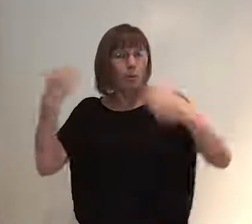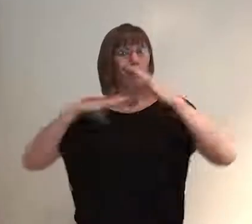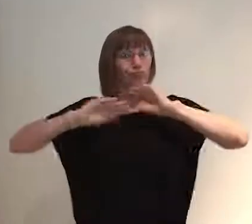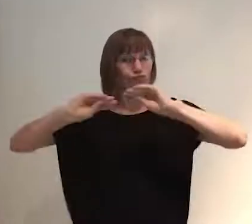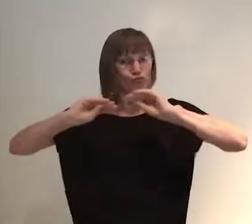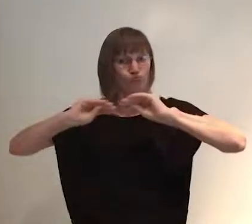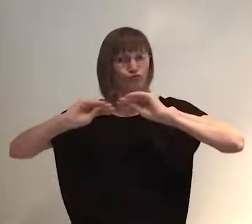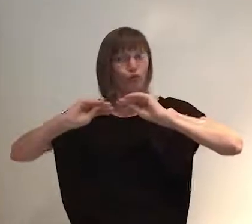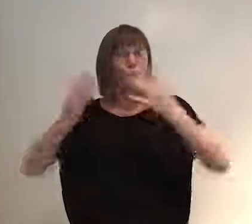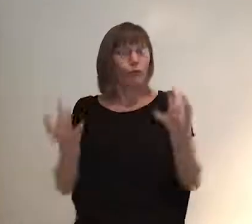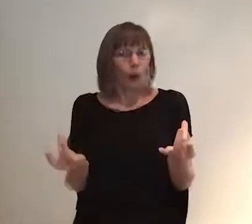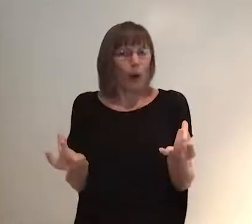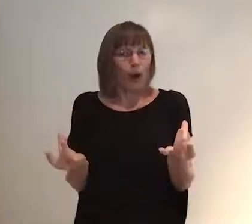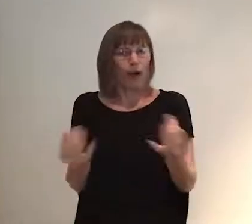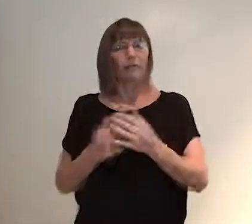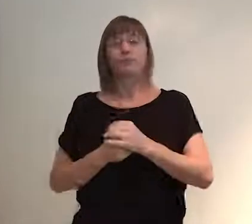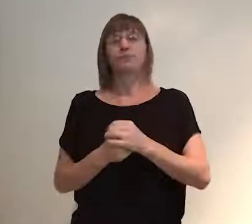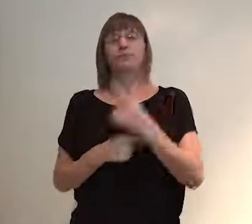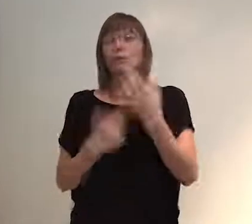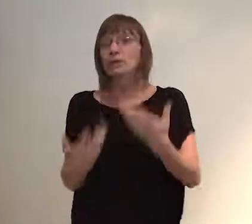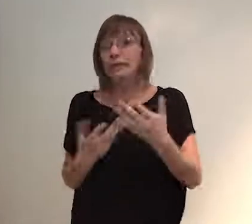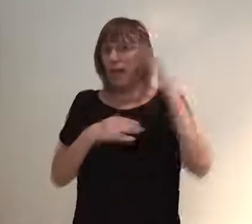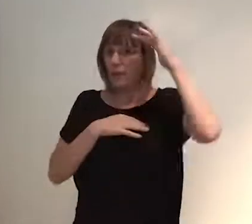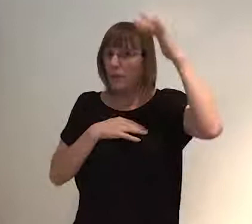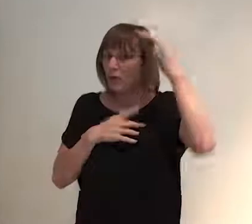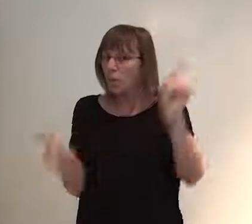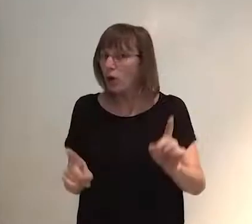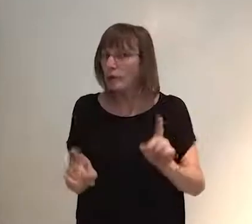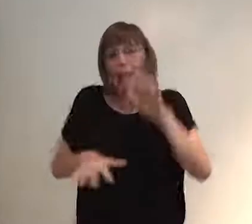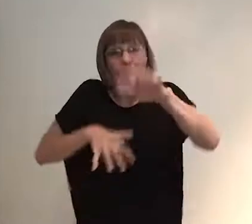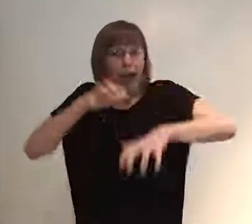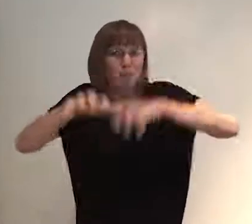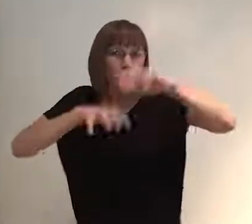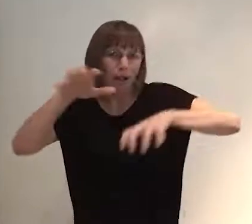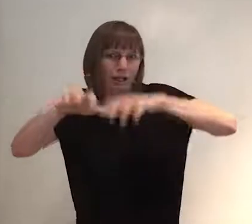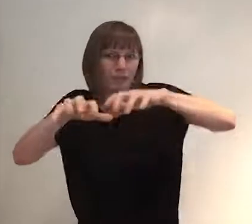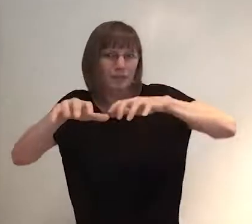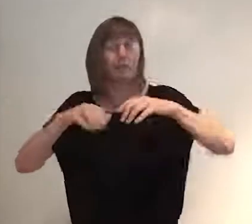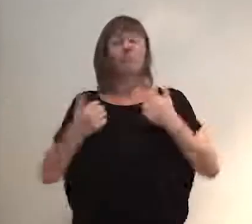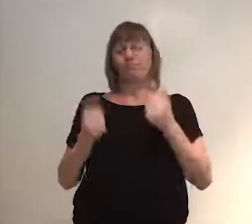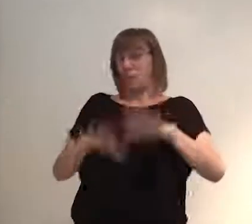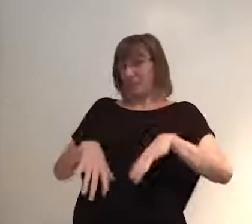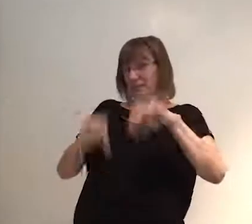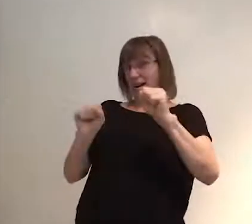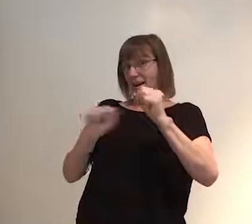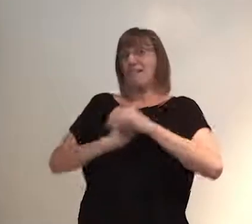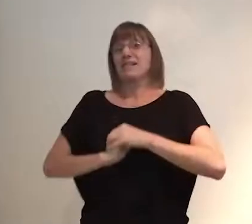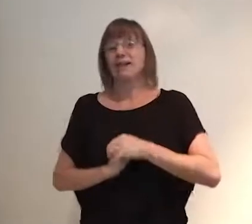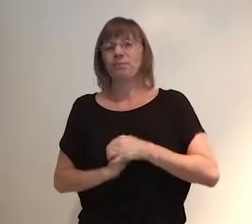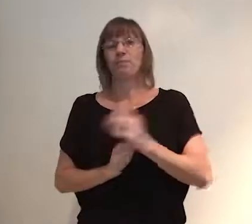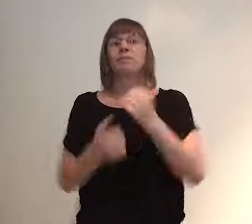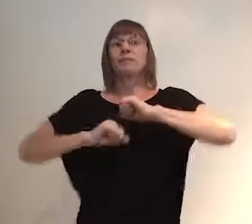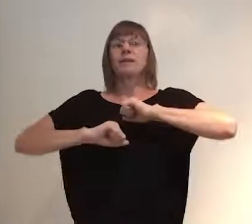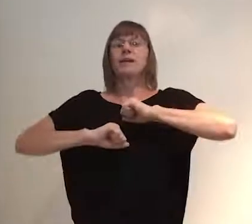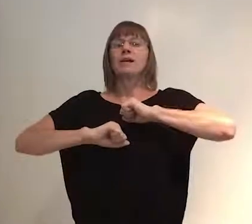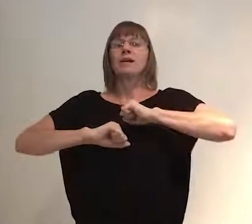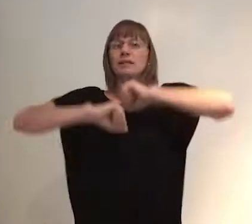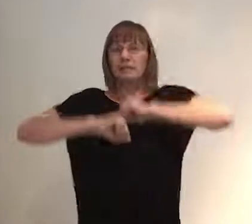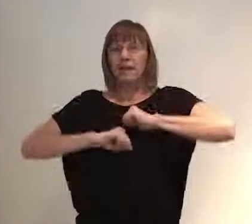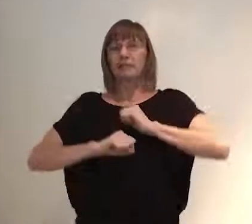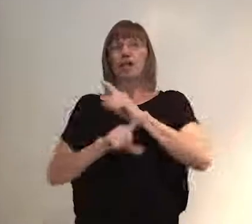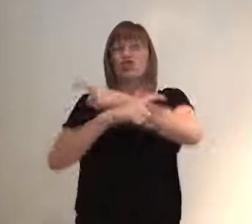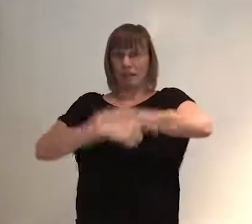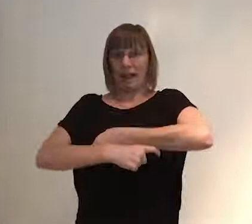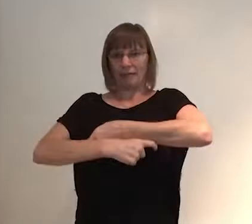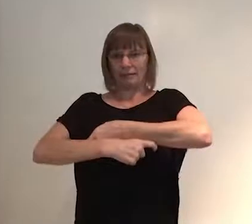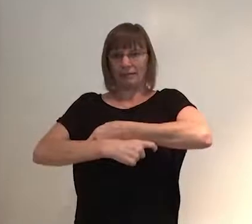teacher. And today the theme is going to be animals. So let's start off straight away by just sitting in a